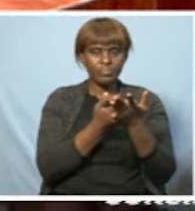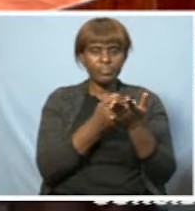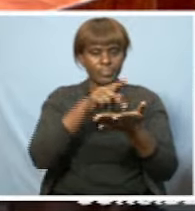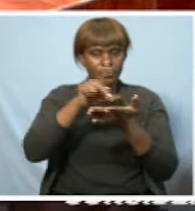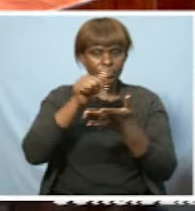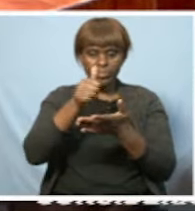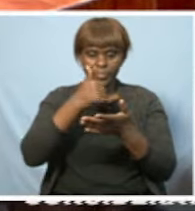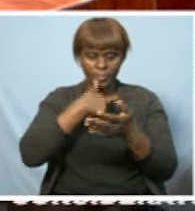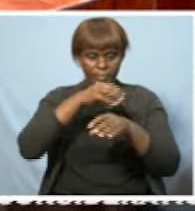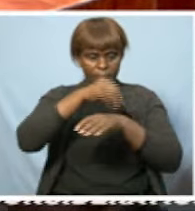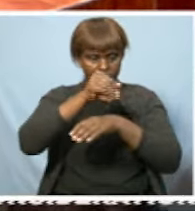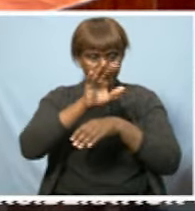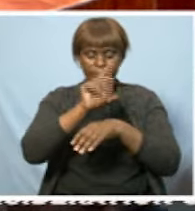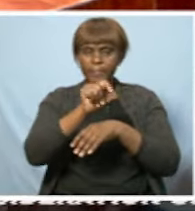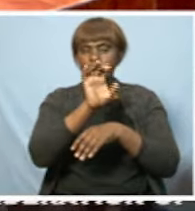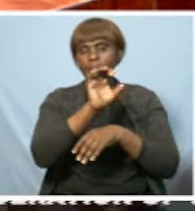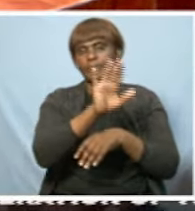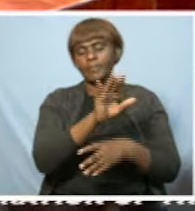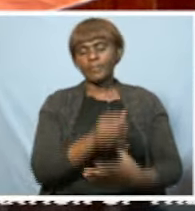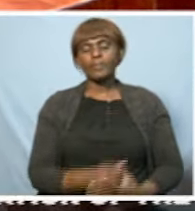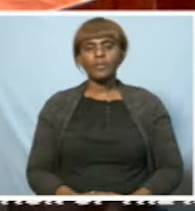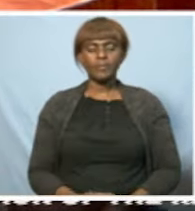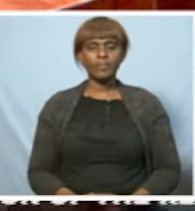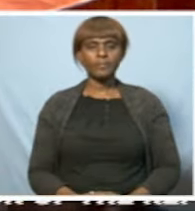you advise the TC?